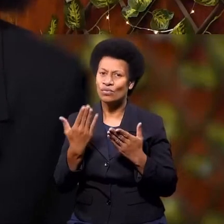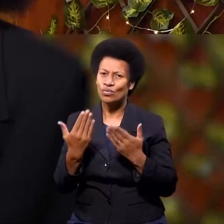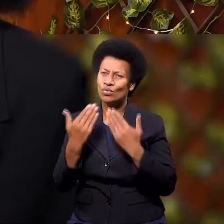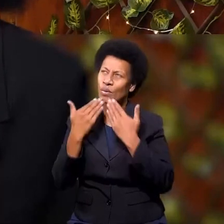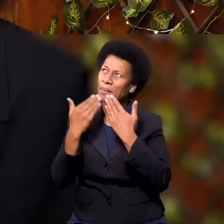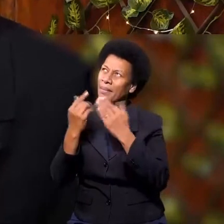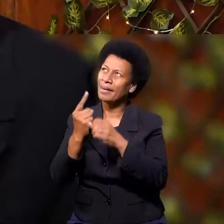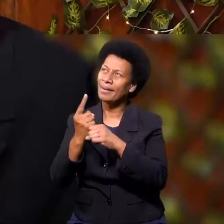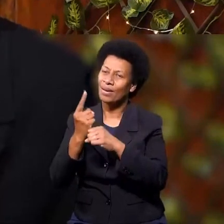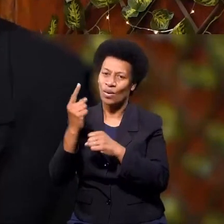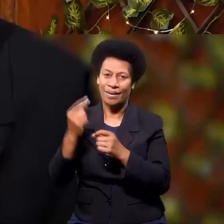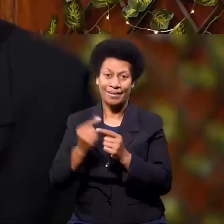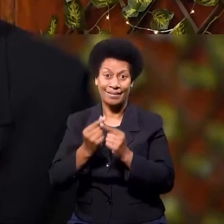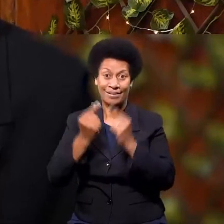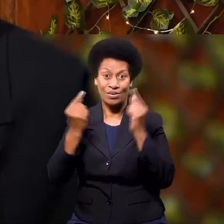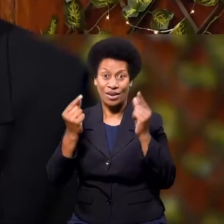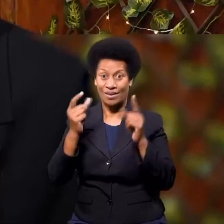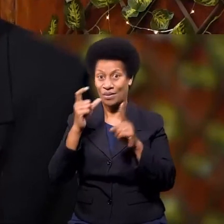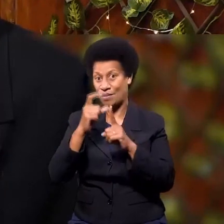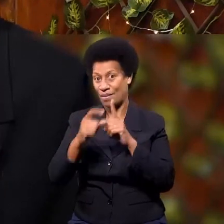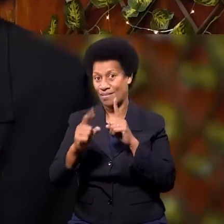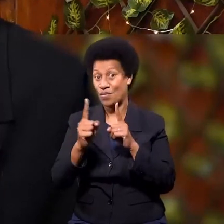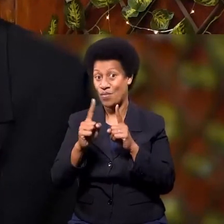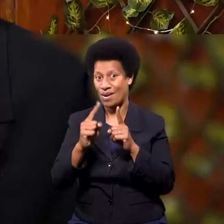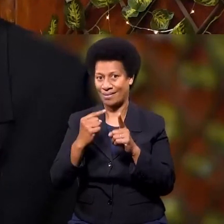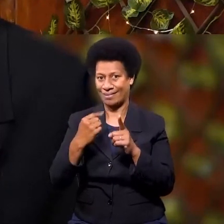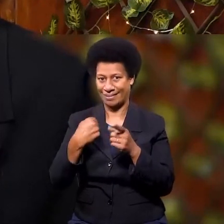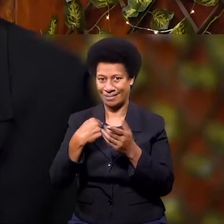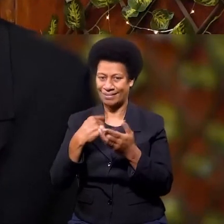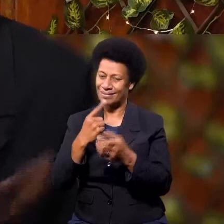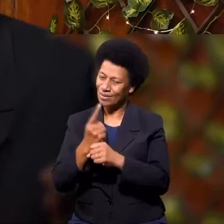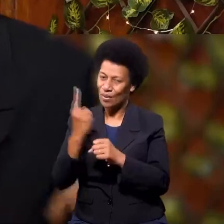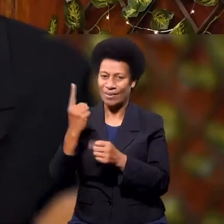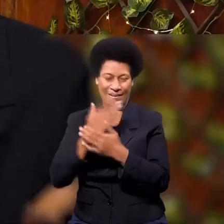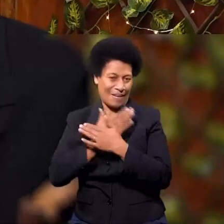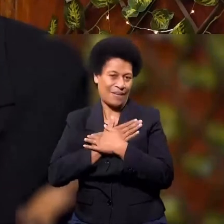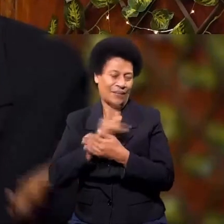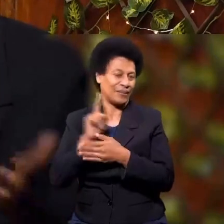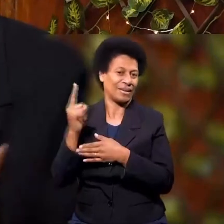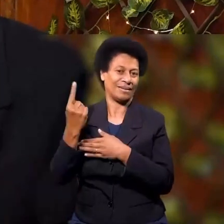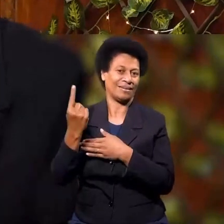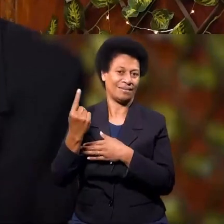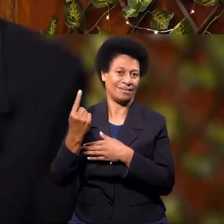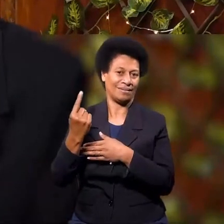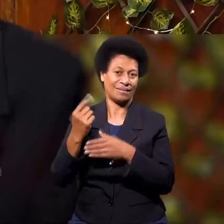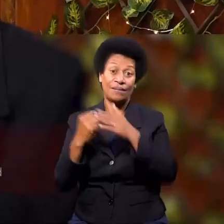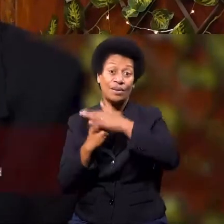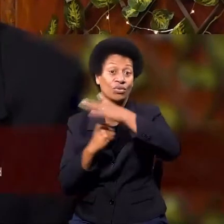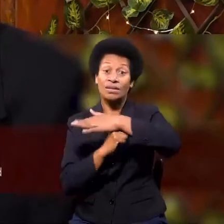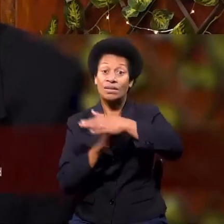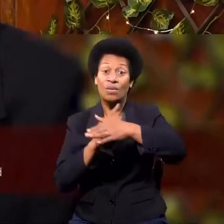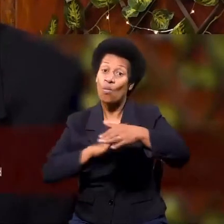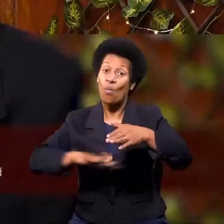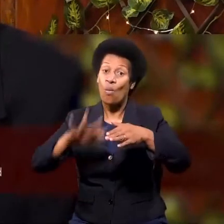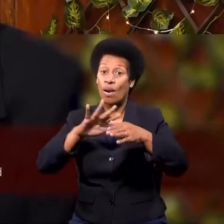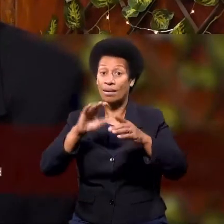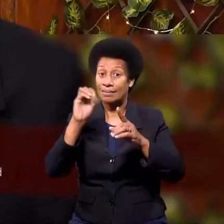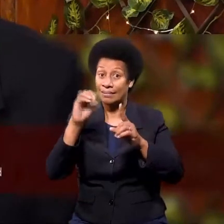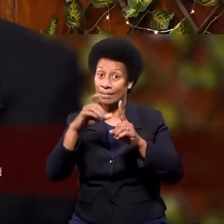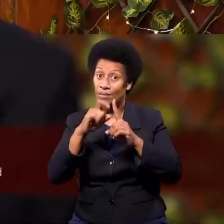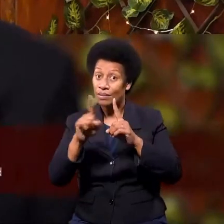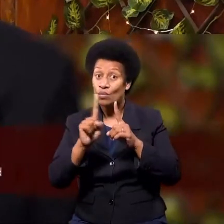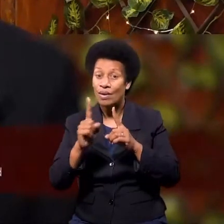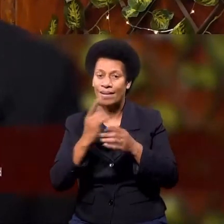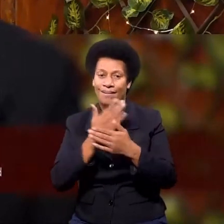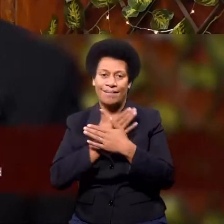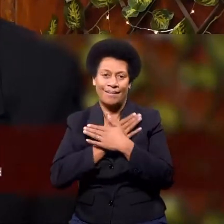obey Him as well as the greatest commandment. And we find that at the base of all this, the foundation of it is love. Amen. Mm.